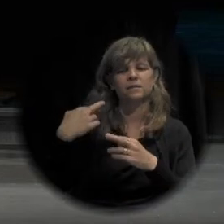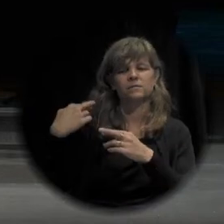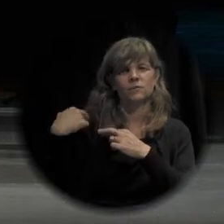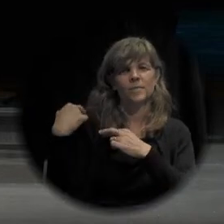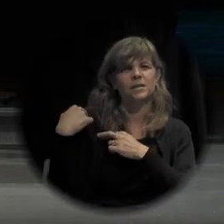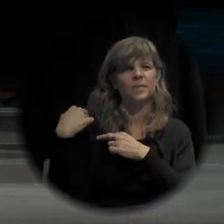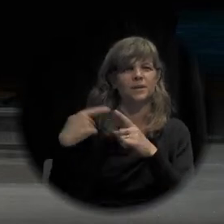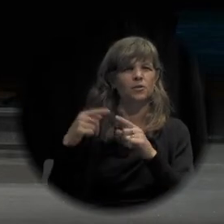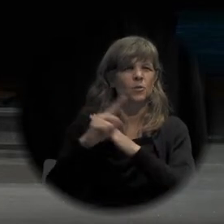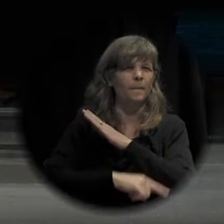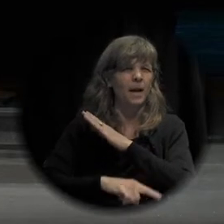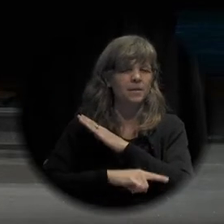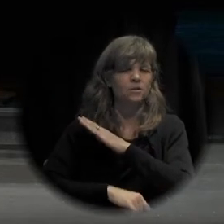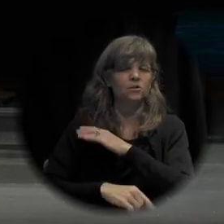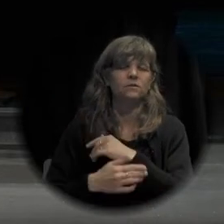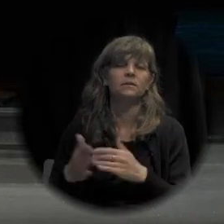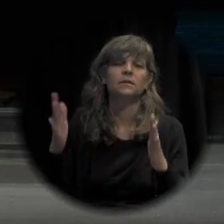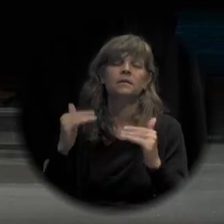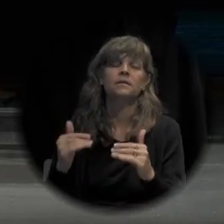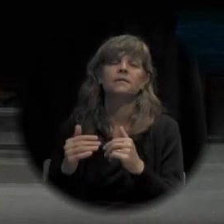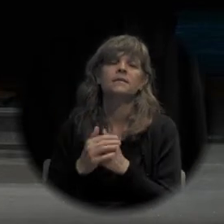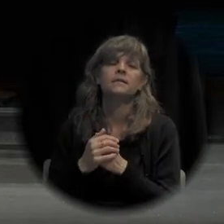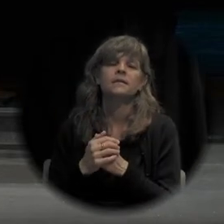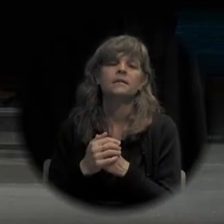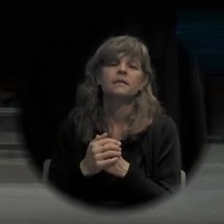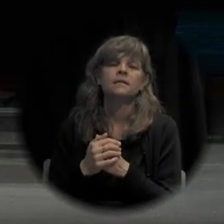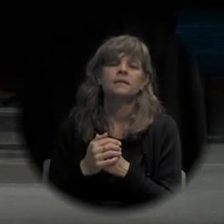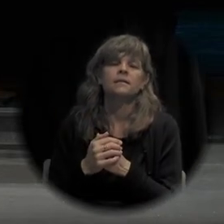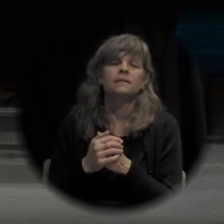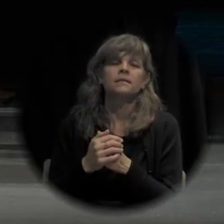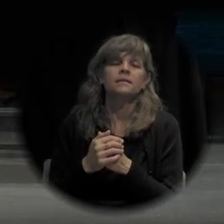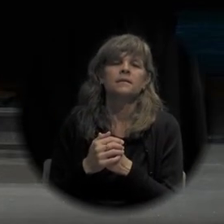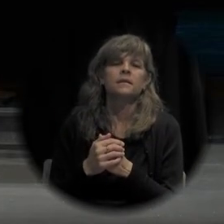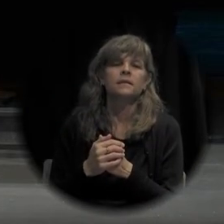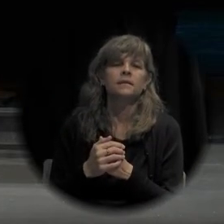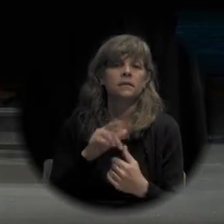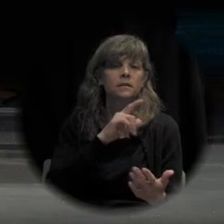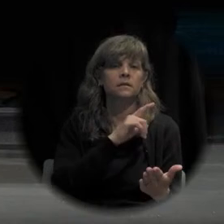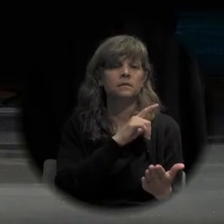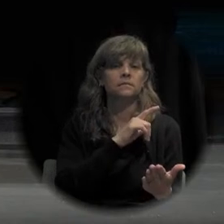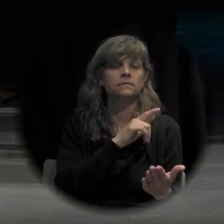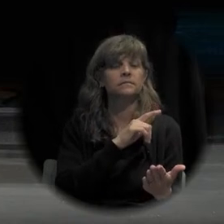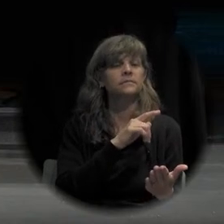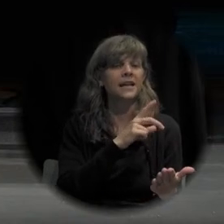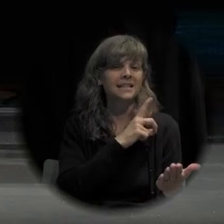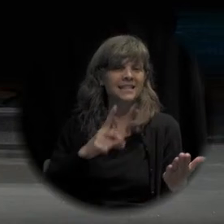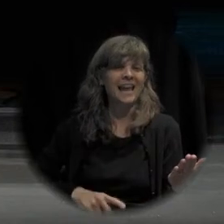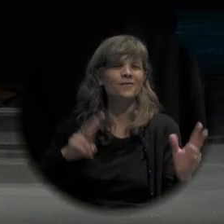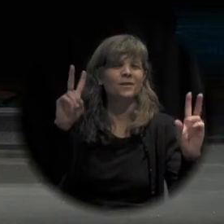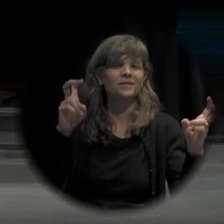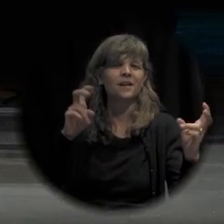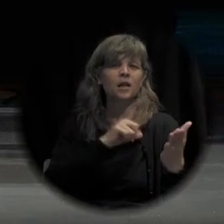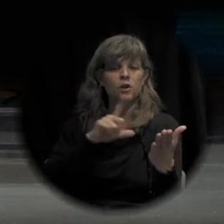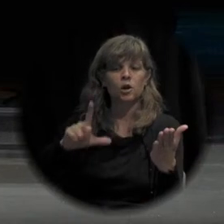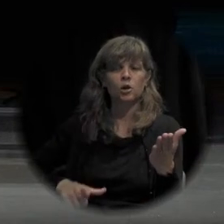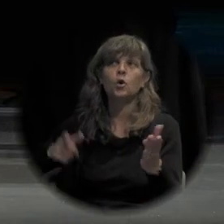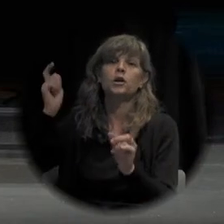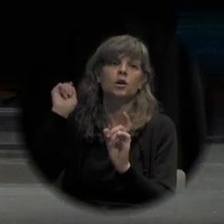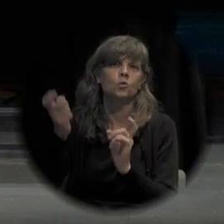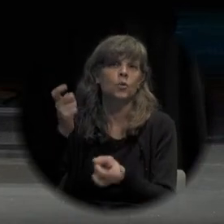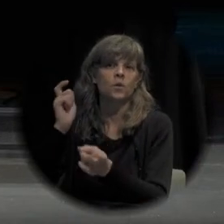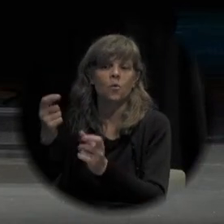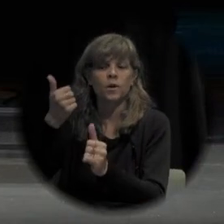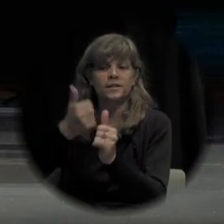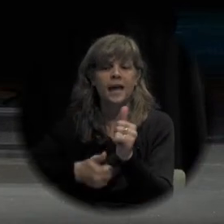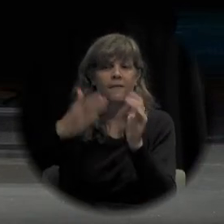David is responding to Saul, but this is what David says. The Lord rewards every man for his righteousness and his faithfulness, for the